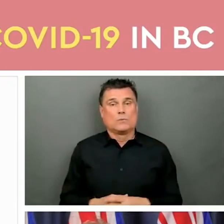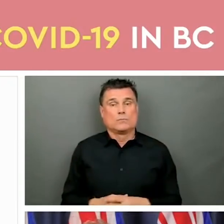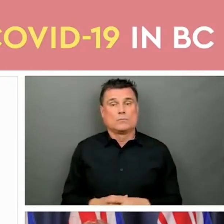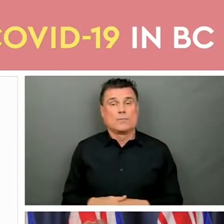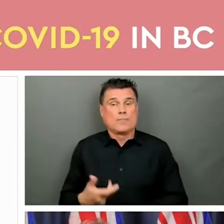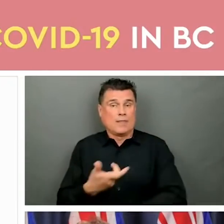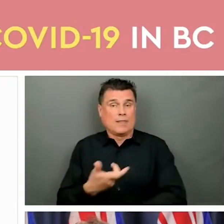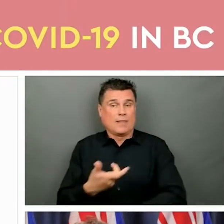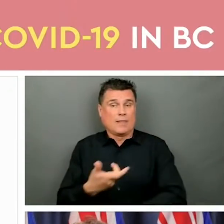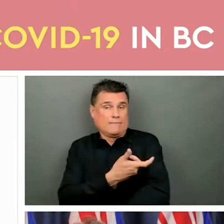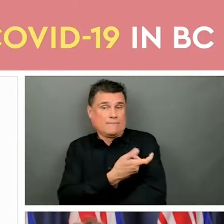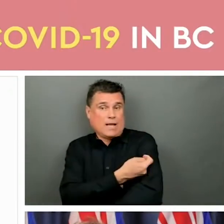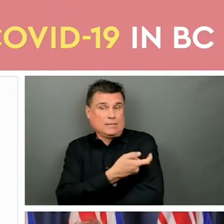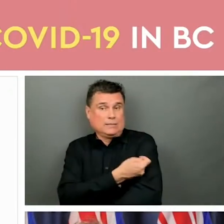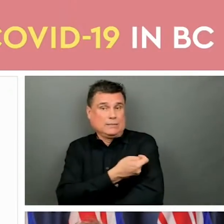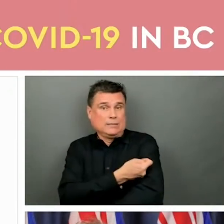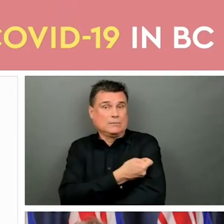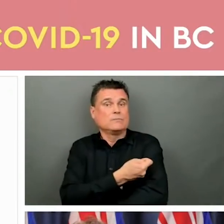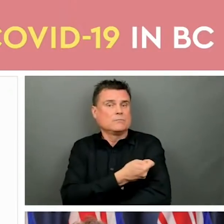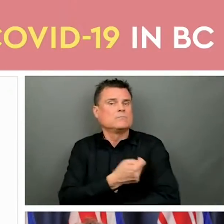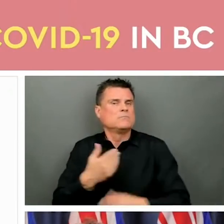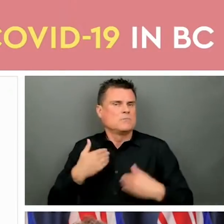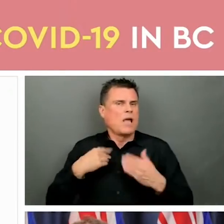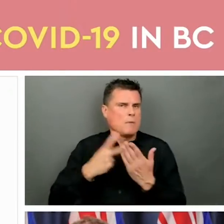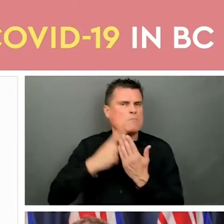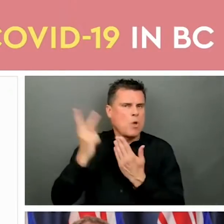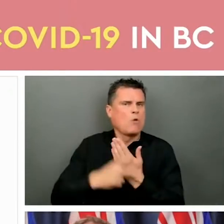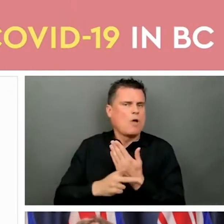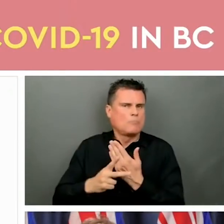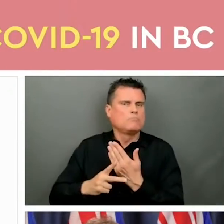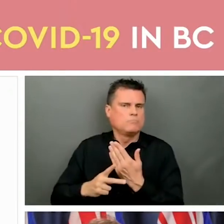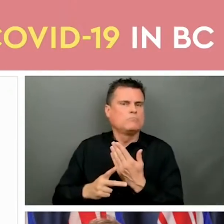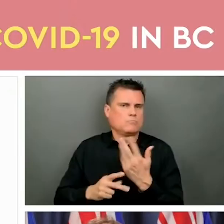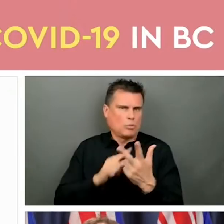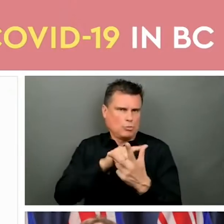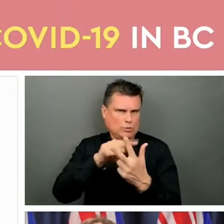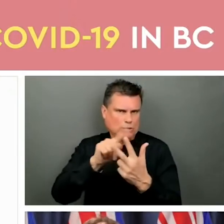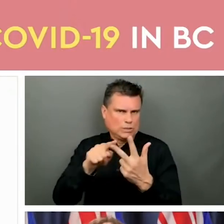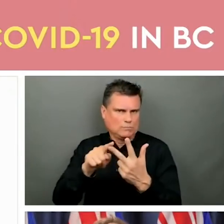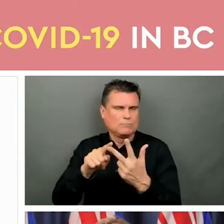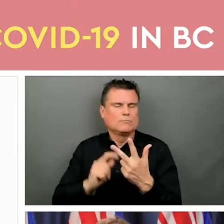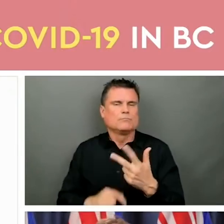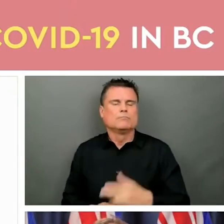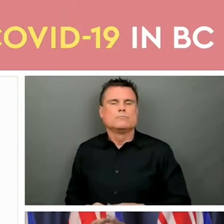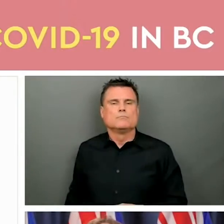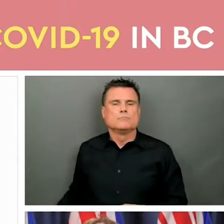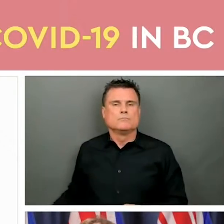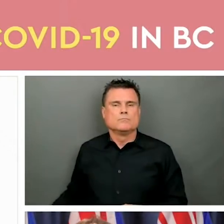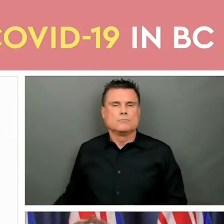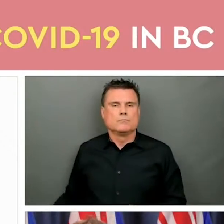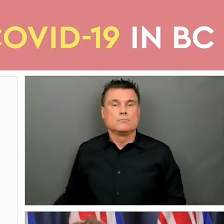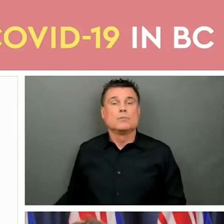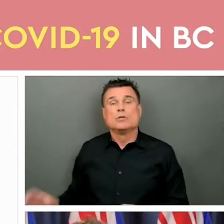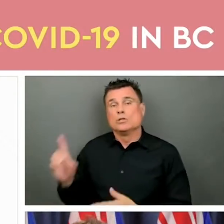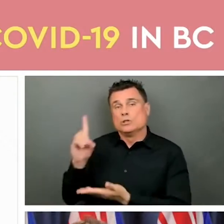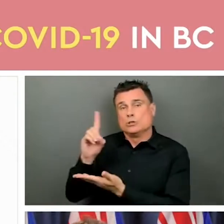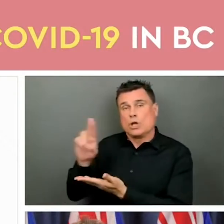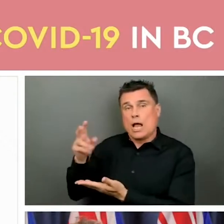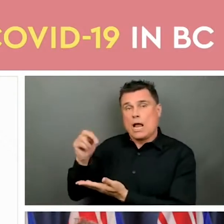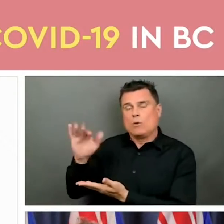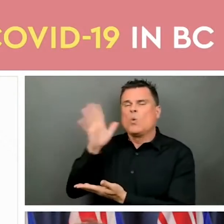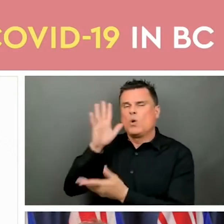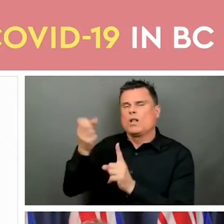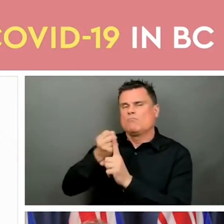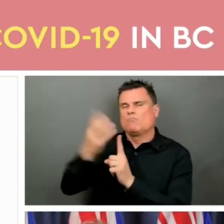age-based vaccination campaign, and also the focus on those in the last number of weeks over 55 with our